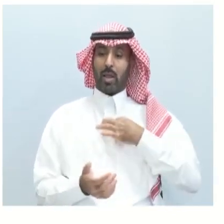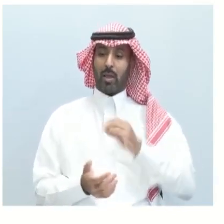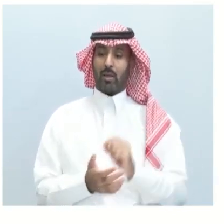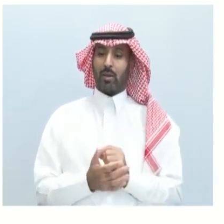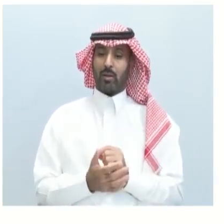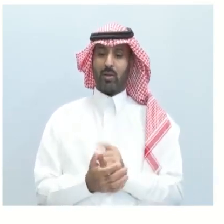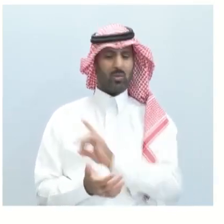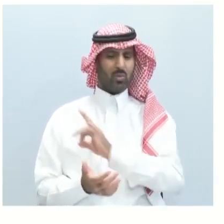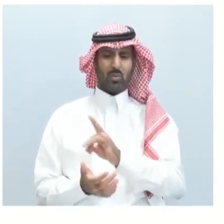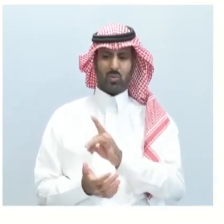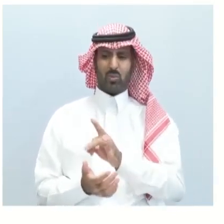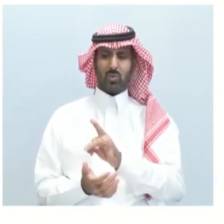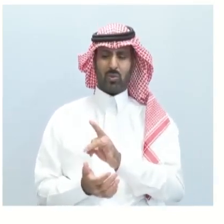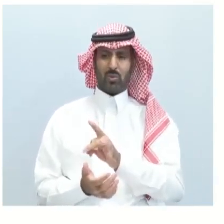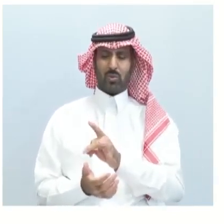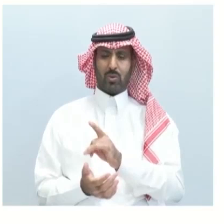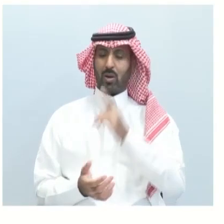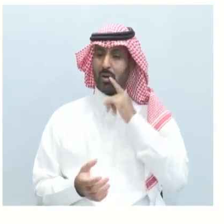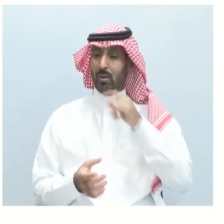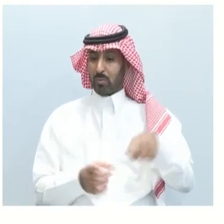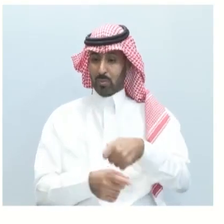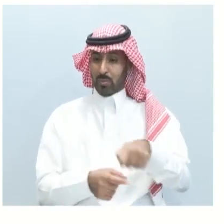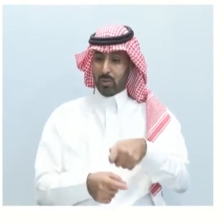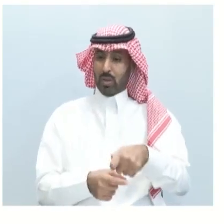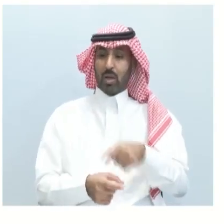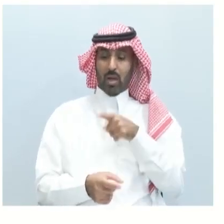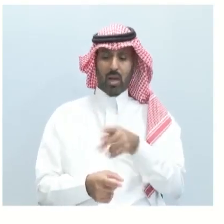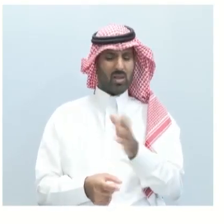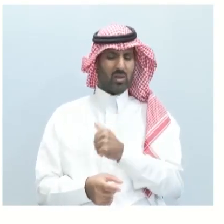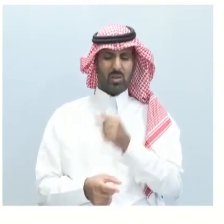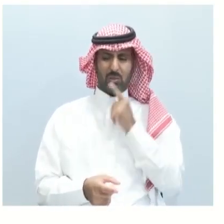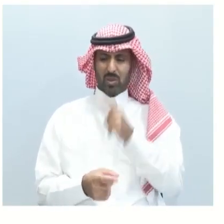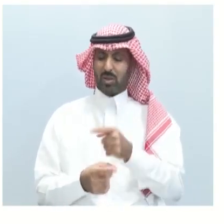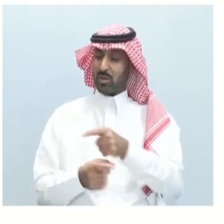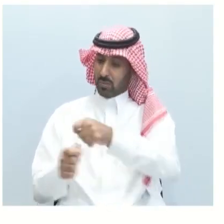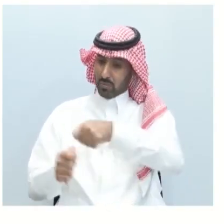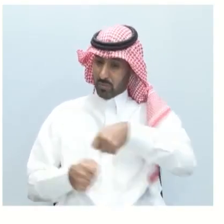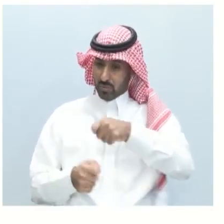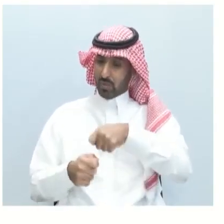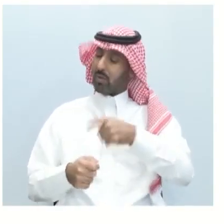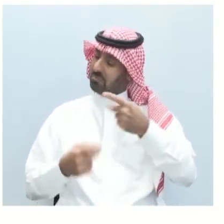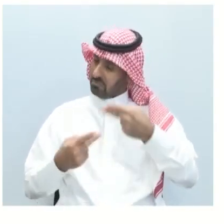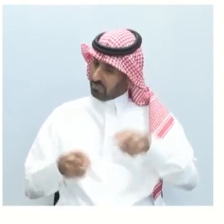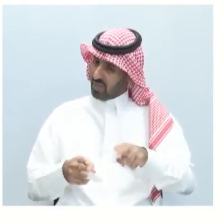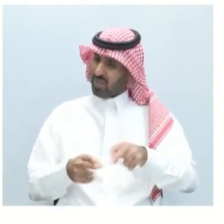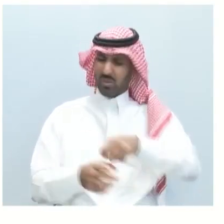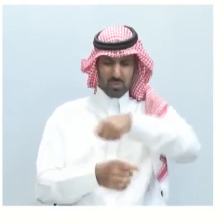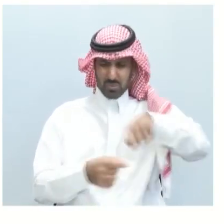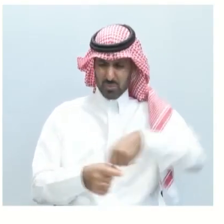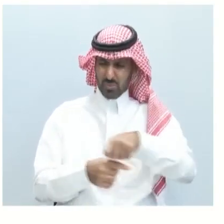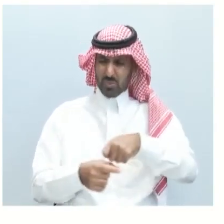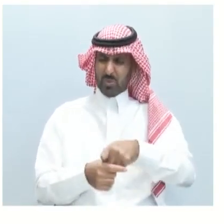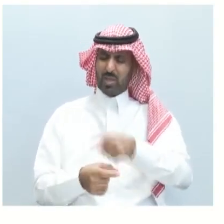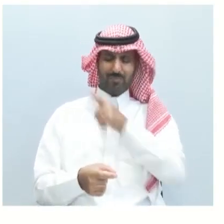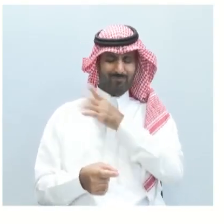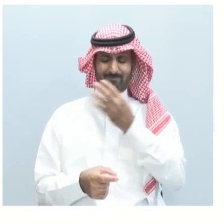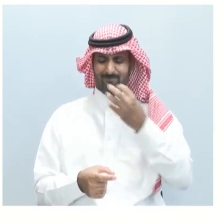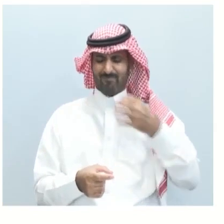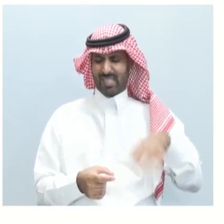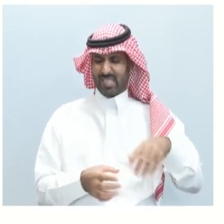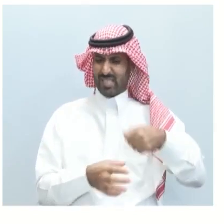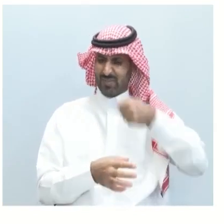sweat. And how about cooking? I don't mind cleaning, but cooking is really not my cup of